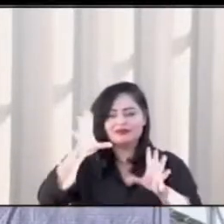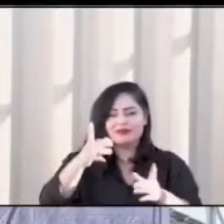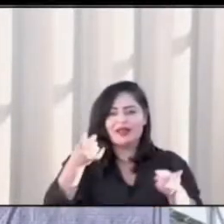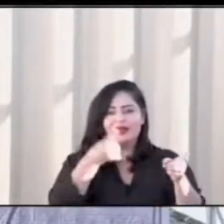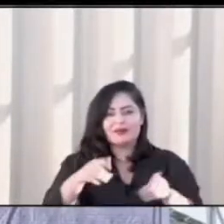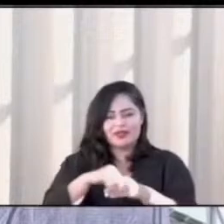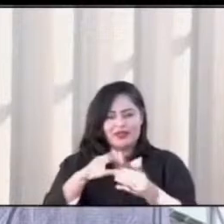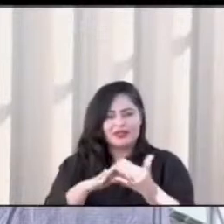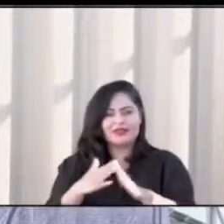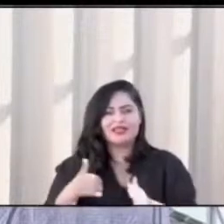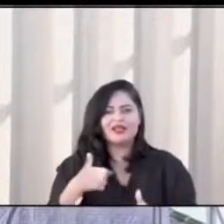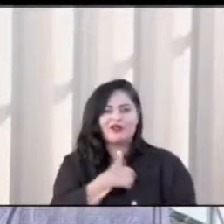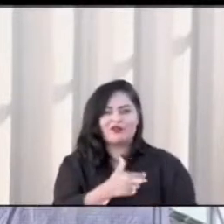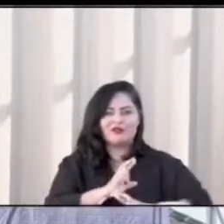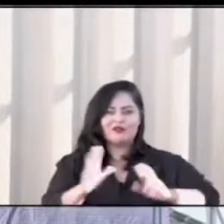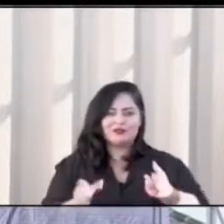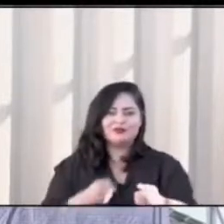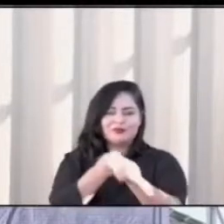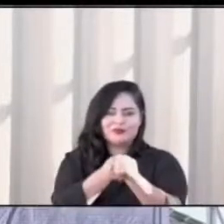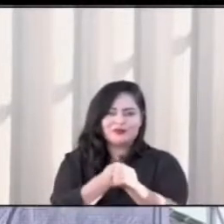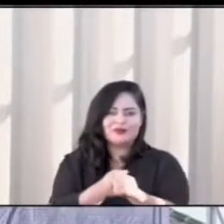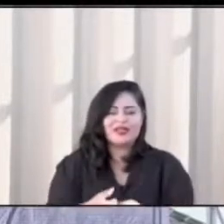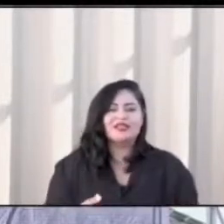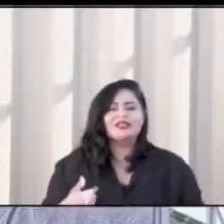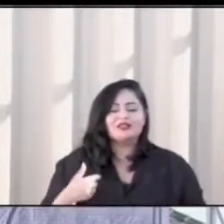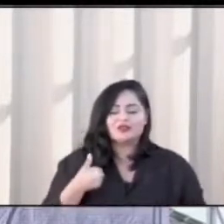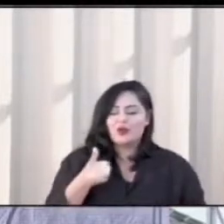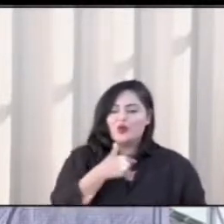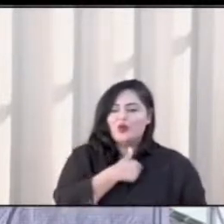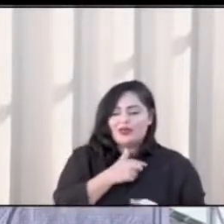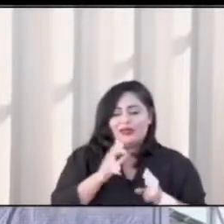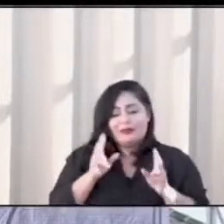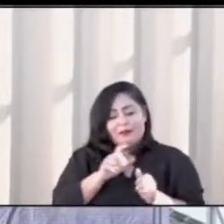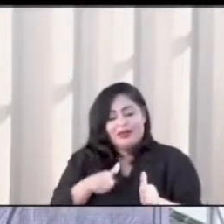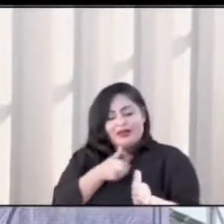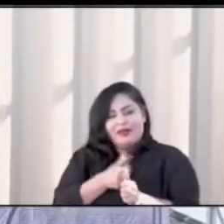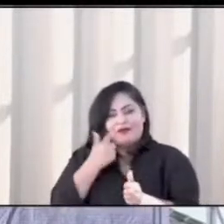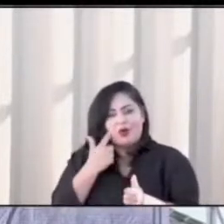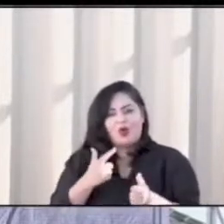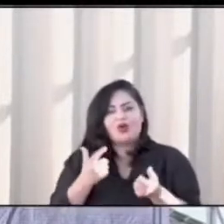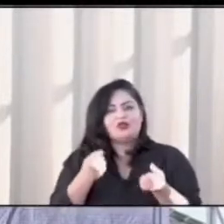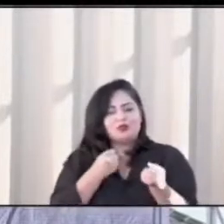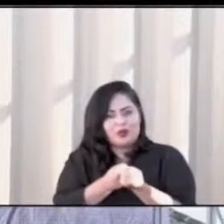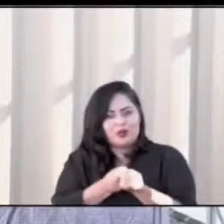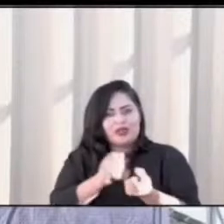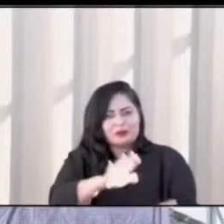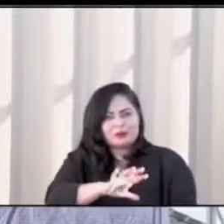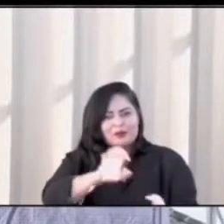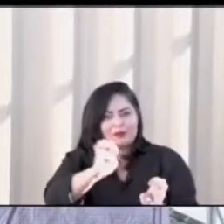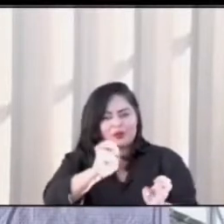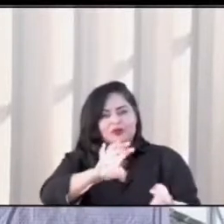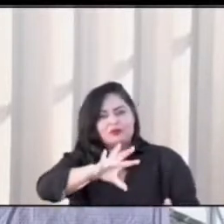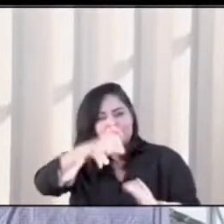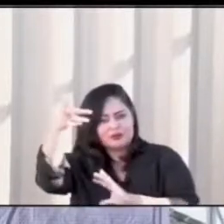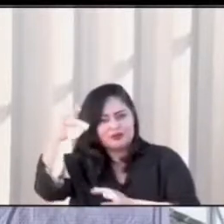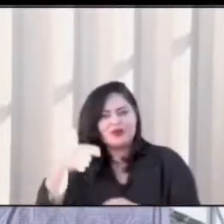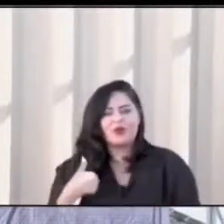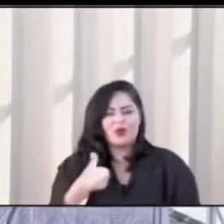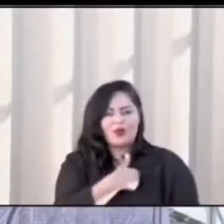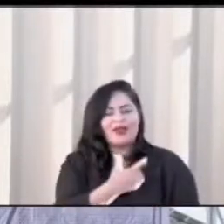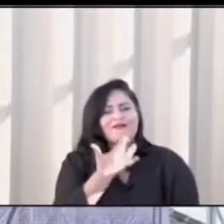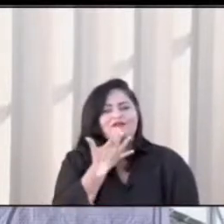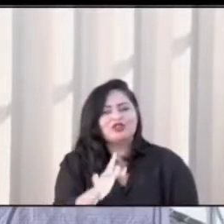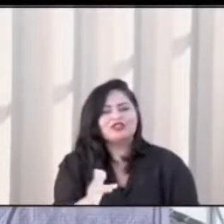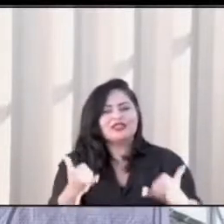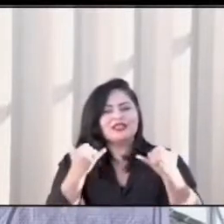Angeles. While our EOC was initially activated to support emergency operations since the onset of this incident, we have fortunately now